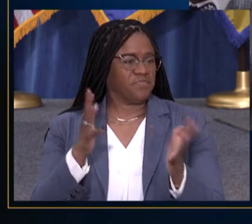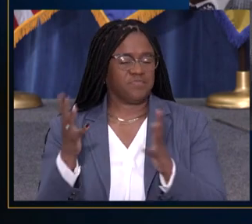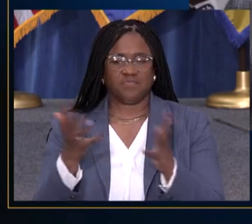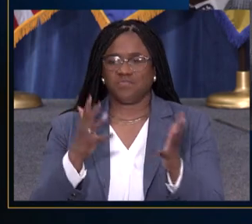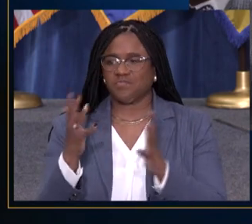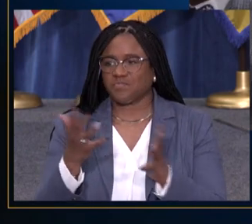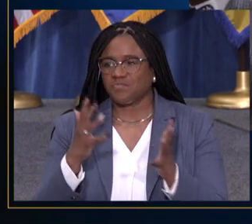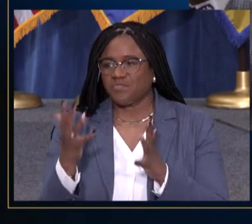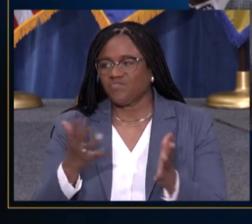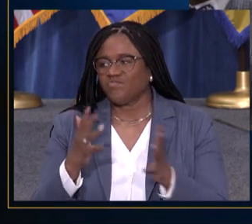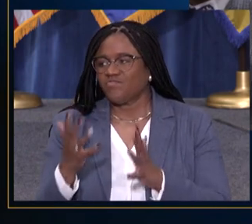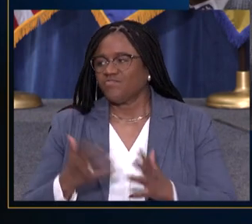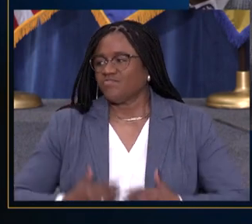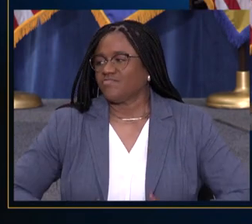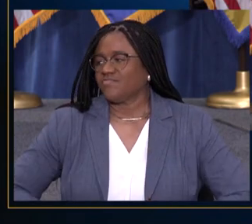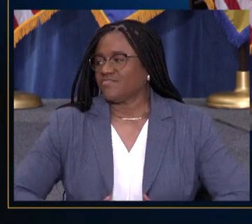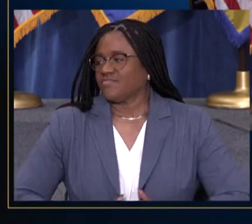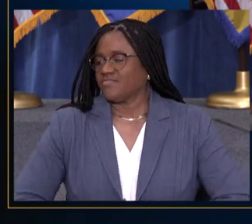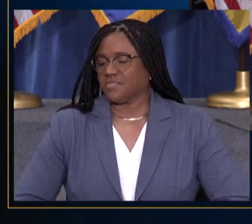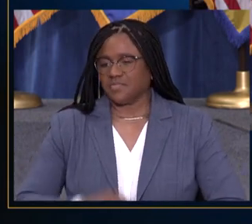Jess, I turn it back over to you.